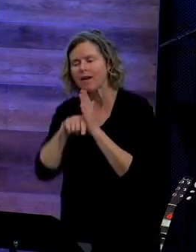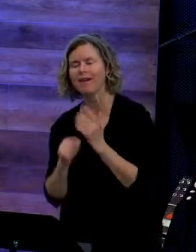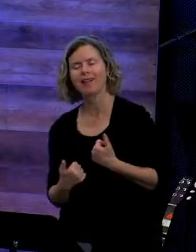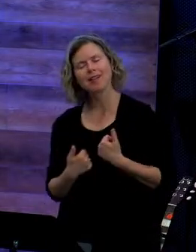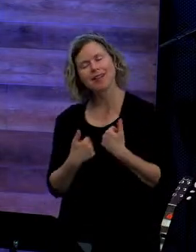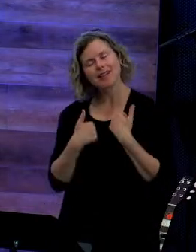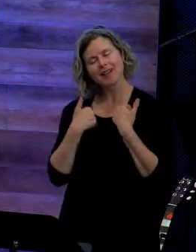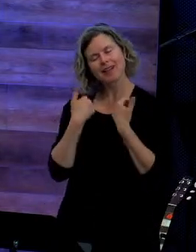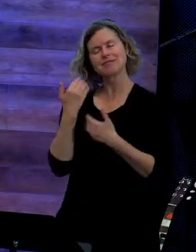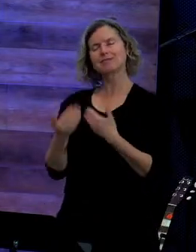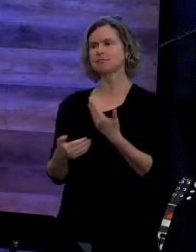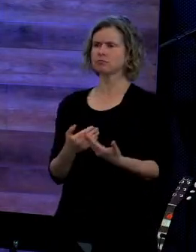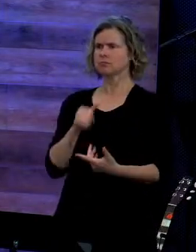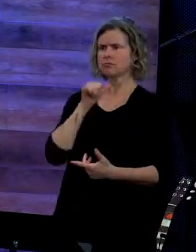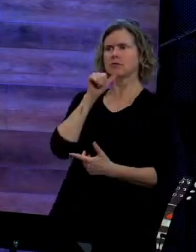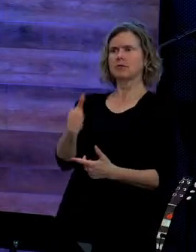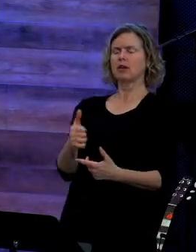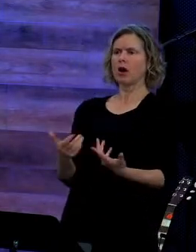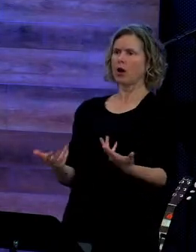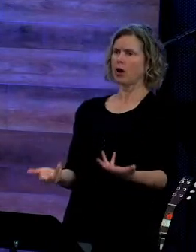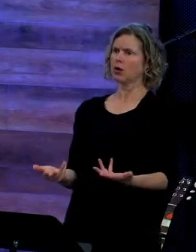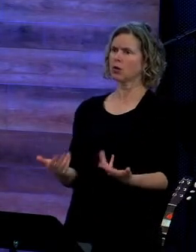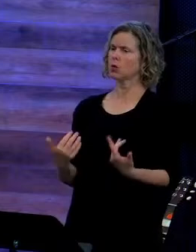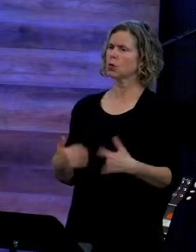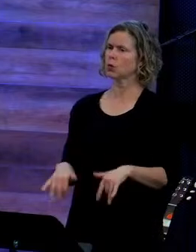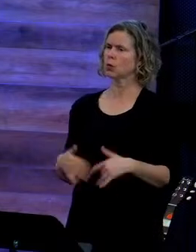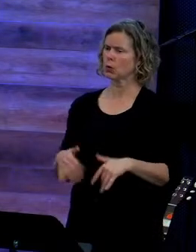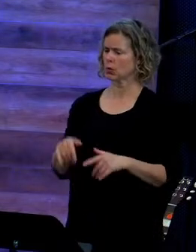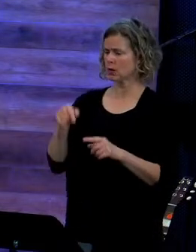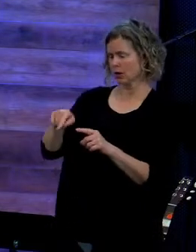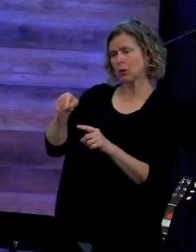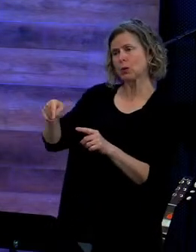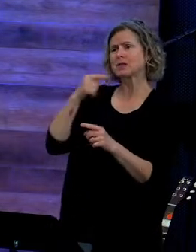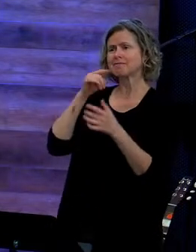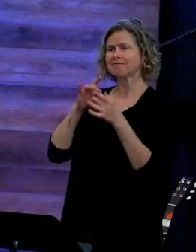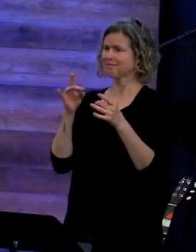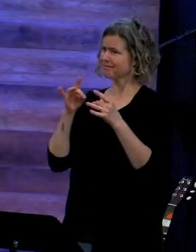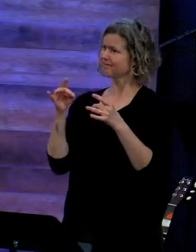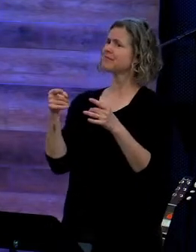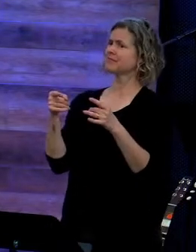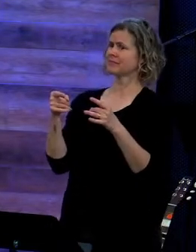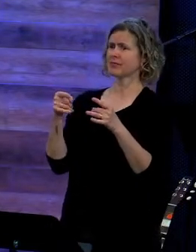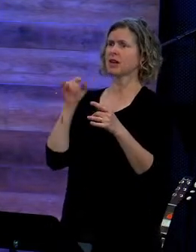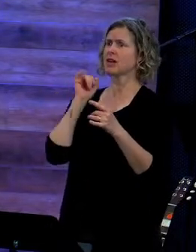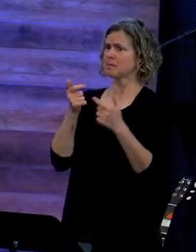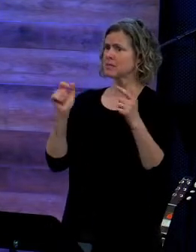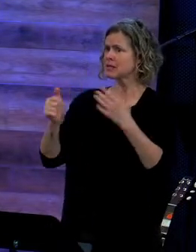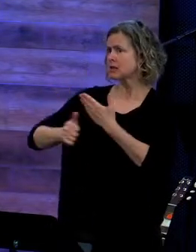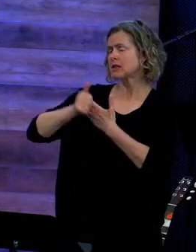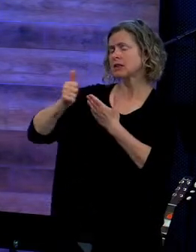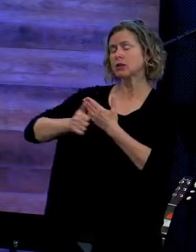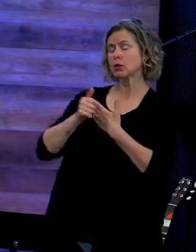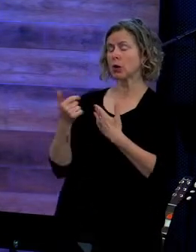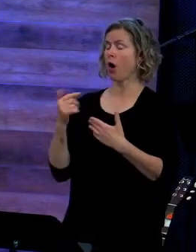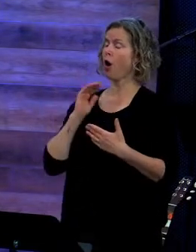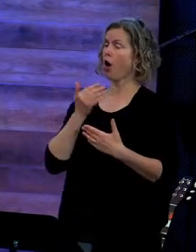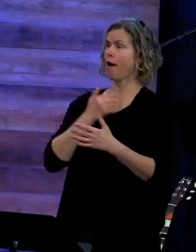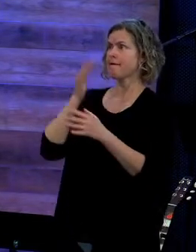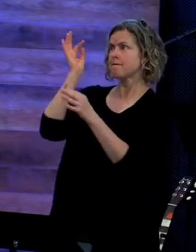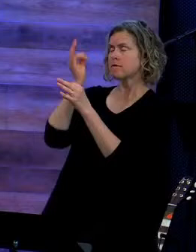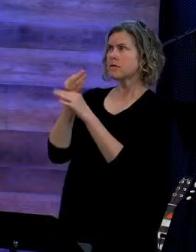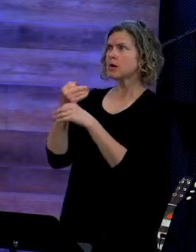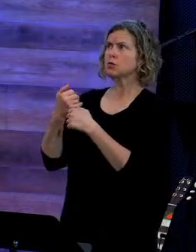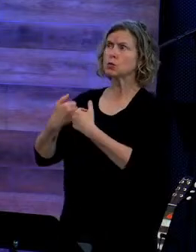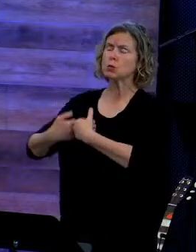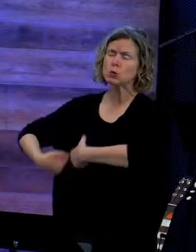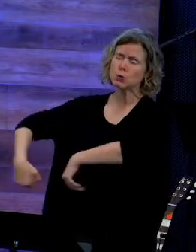great danger is not that we will renounce our faith. It is that we will become so distracted and